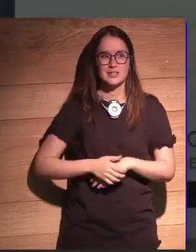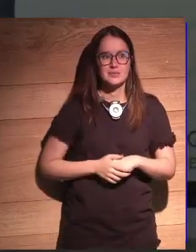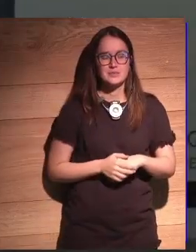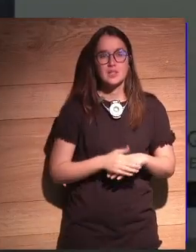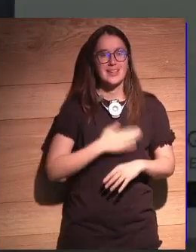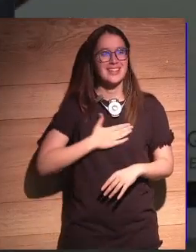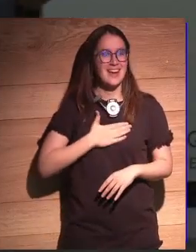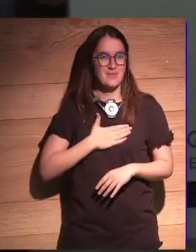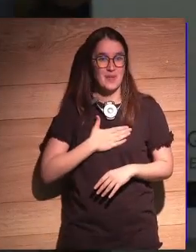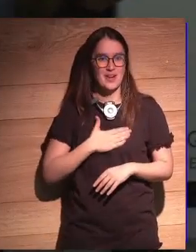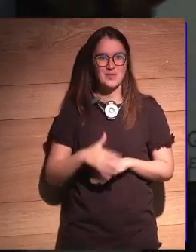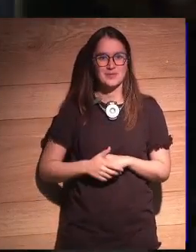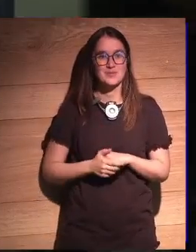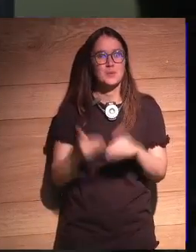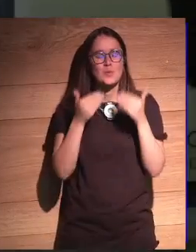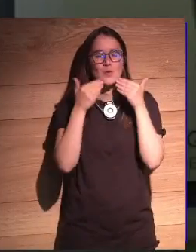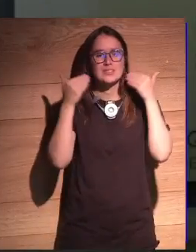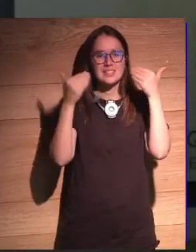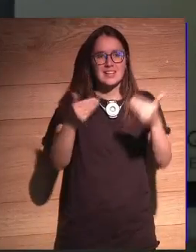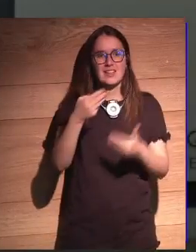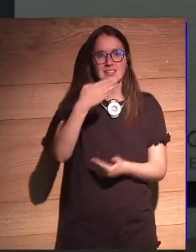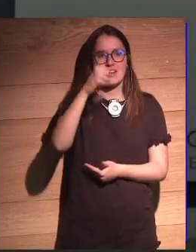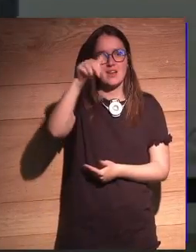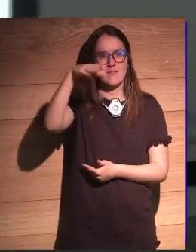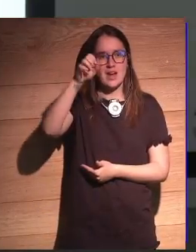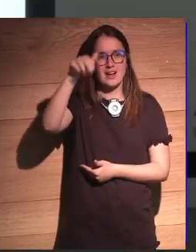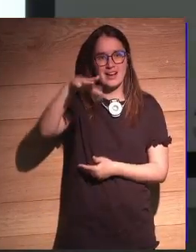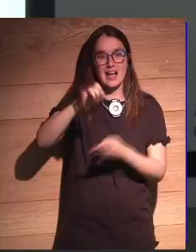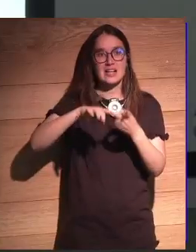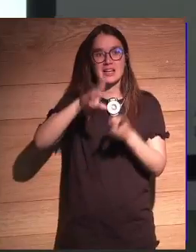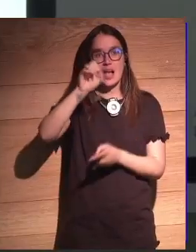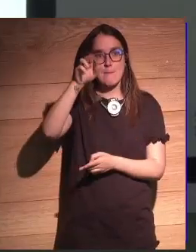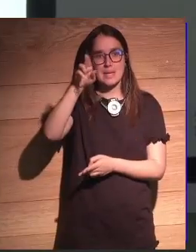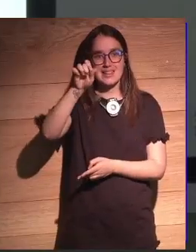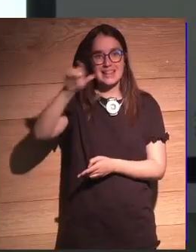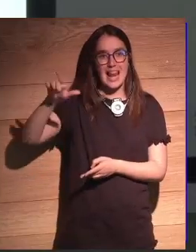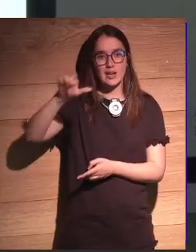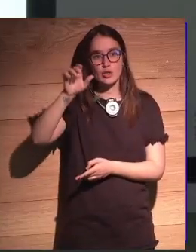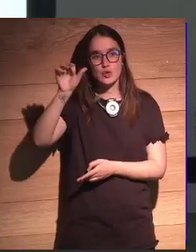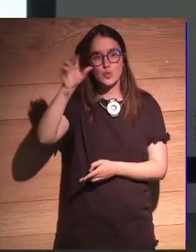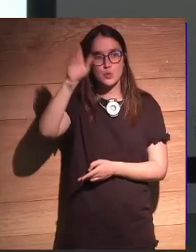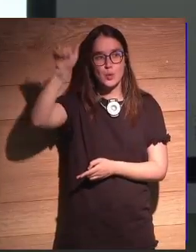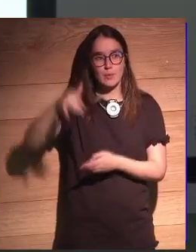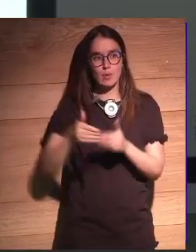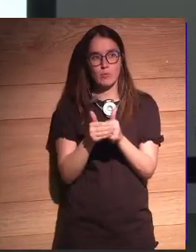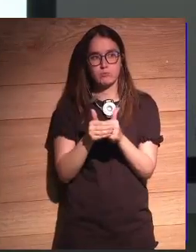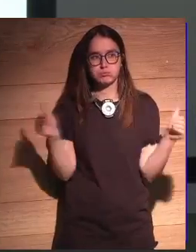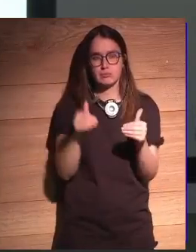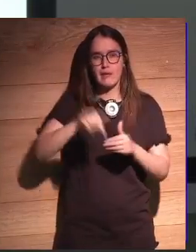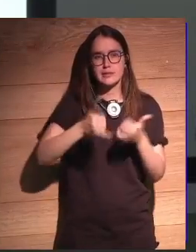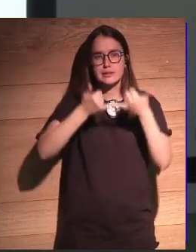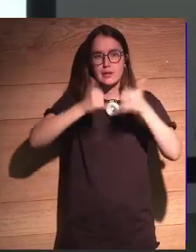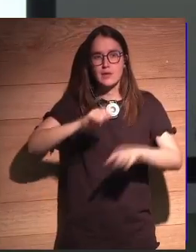And thank you to Blanca and Capitan Swing for organizing this, and to the